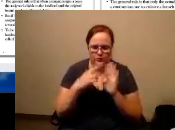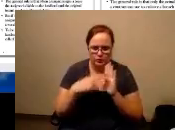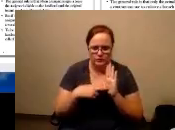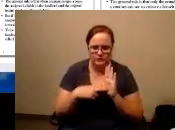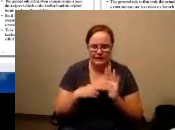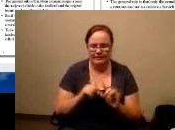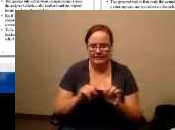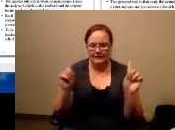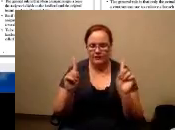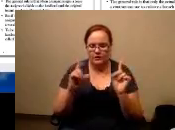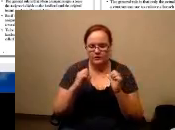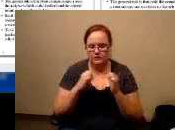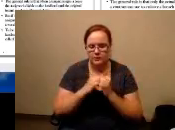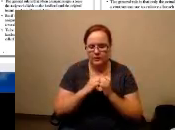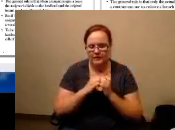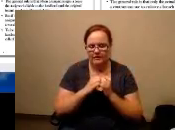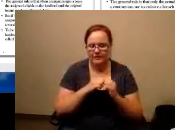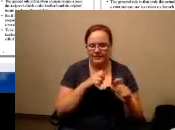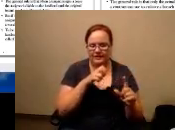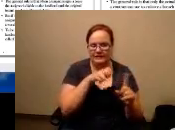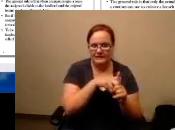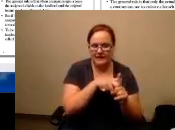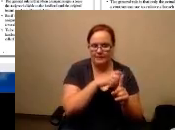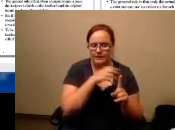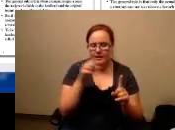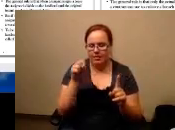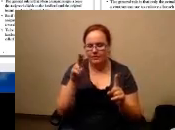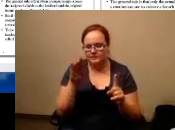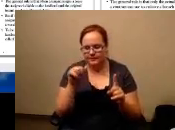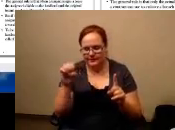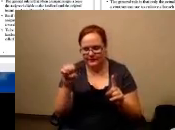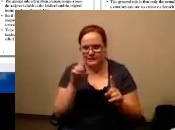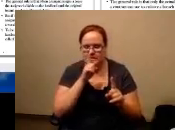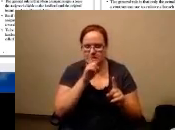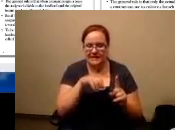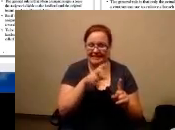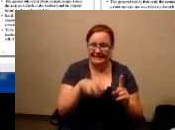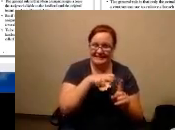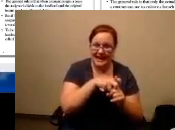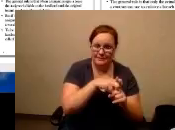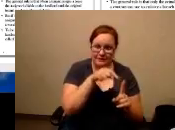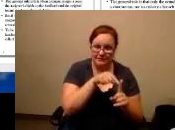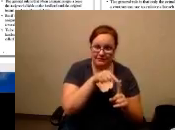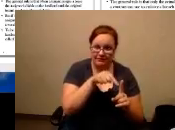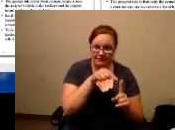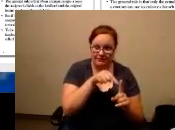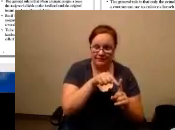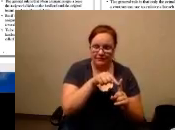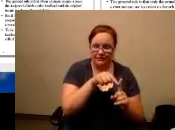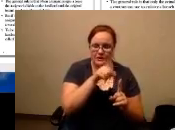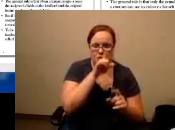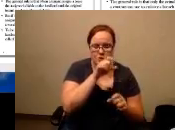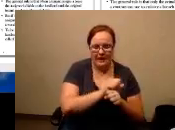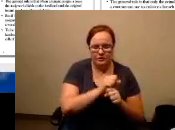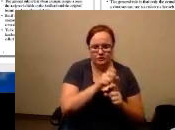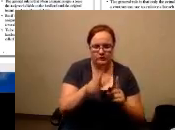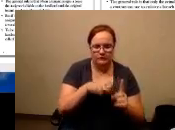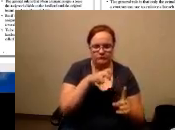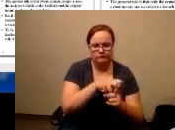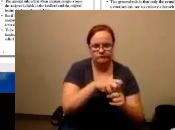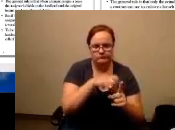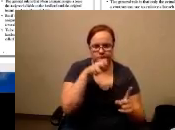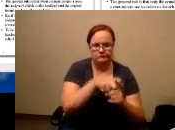The difference between an assignment and a sublease is that in an assignment, you actually assign over the